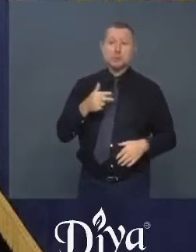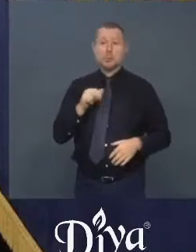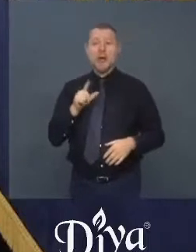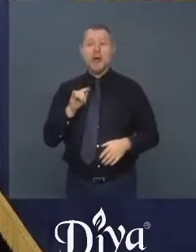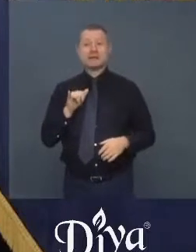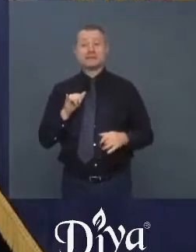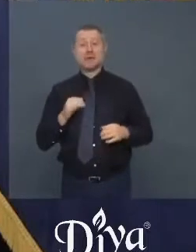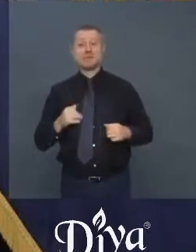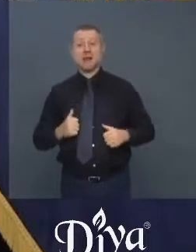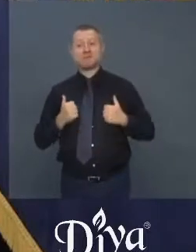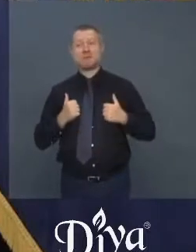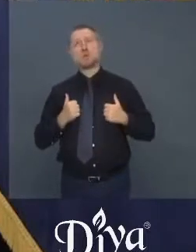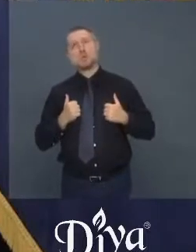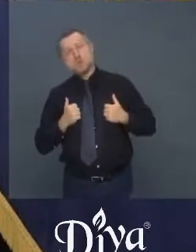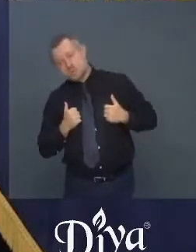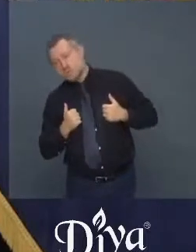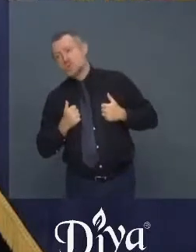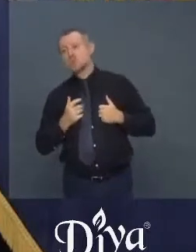It's crime,